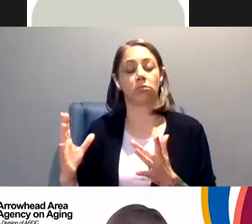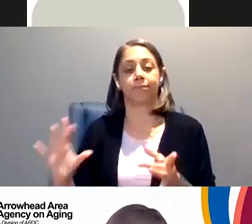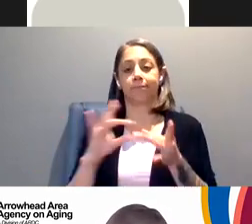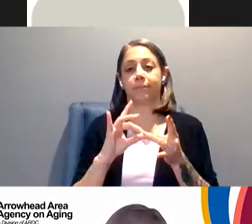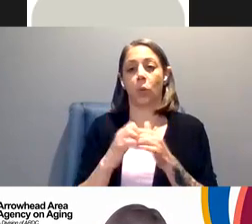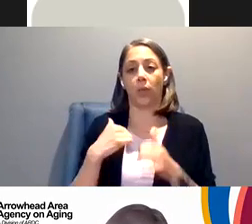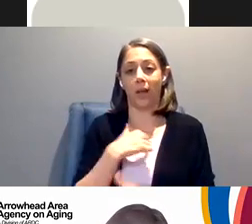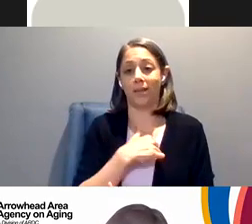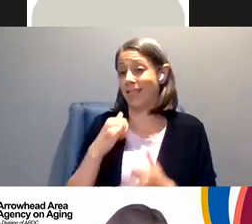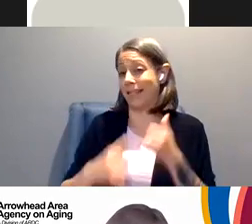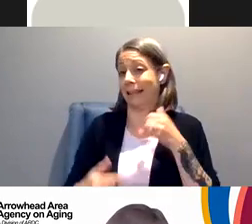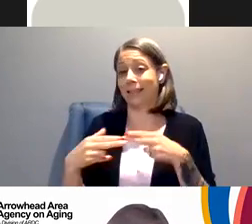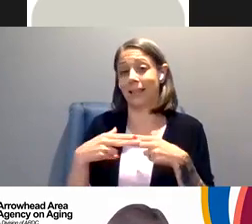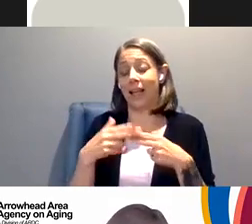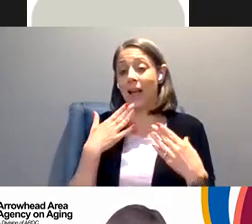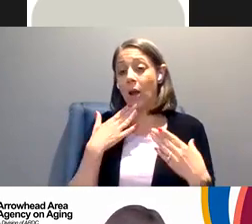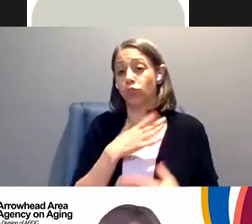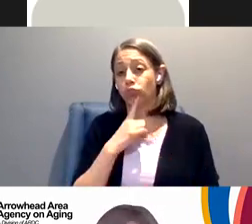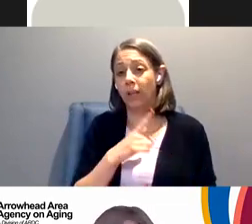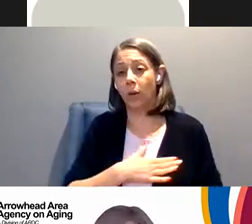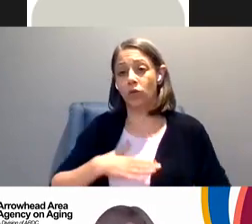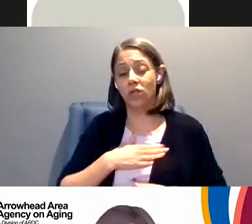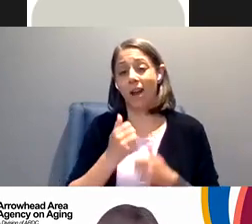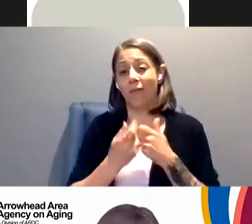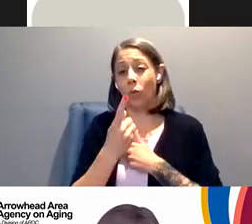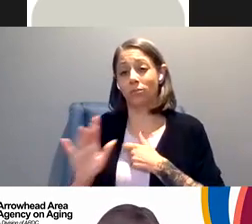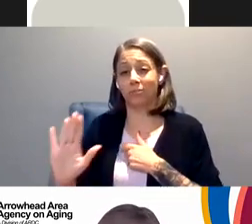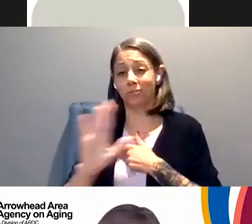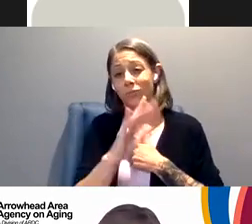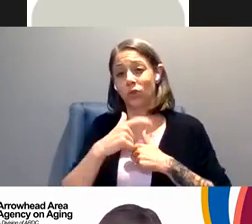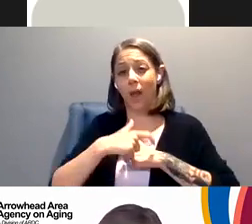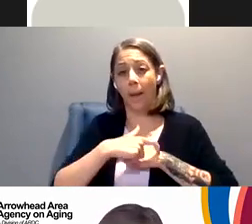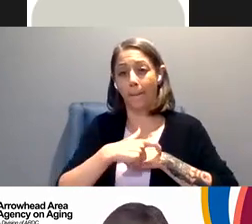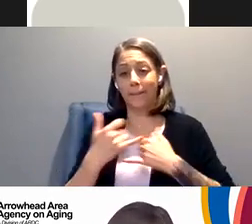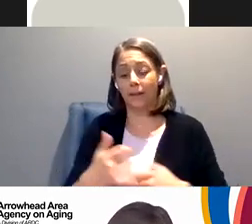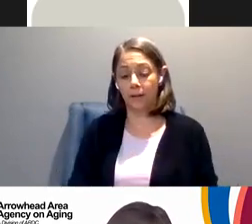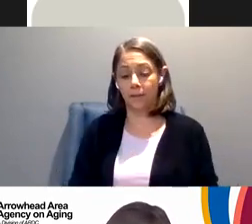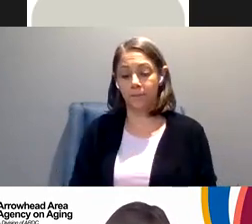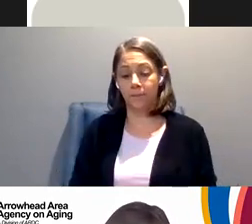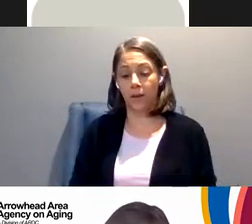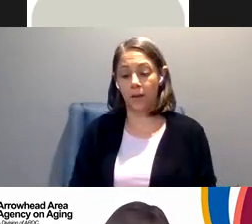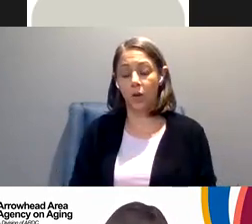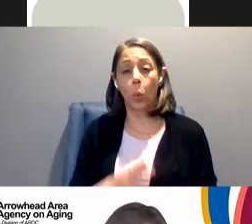that was the last one. So I appreciate everybody's time today, and we'll stick on for a